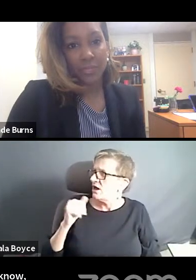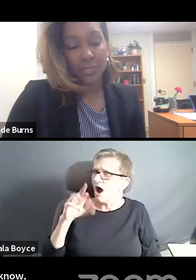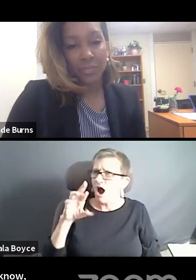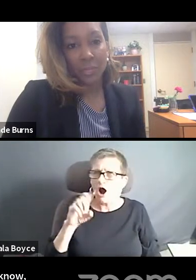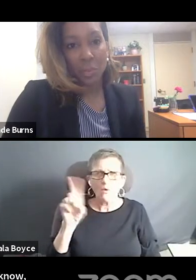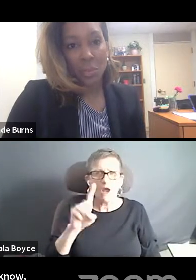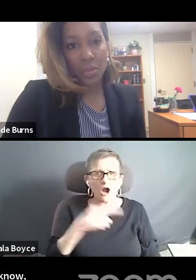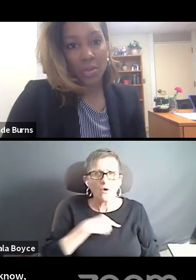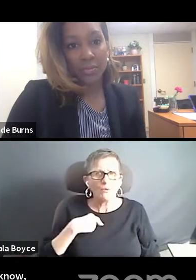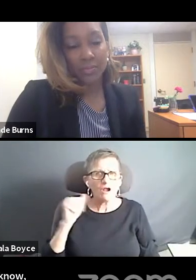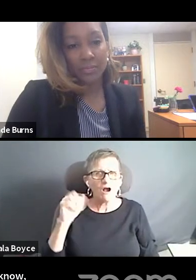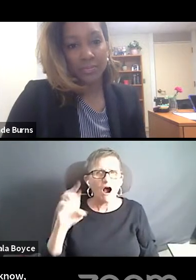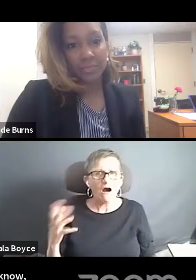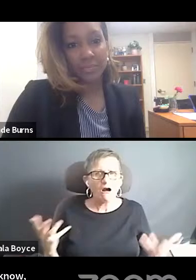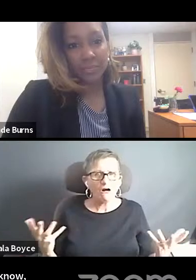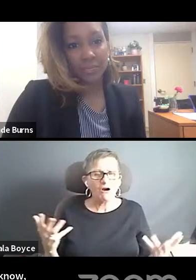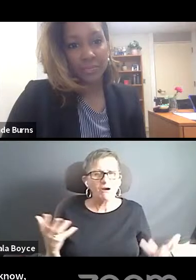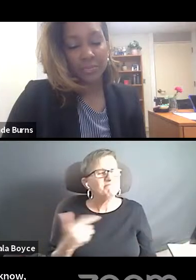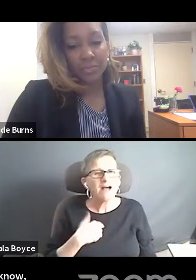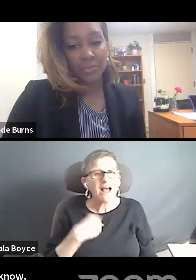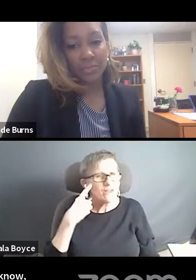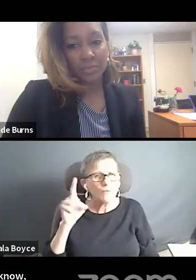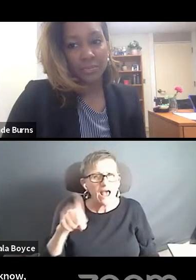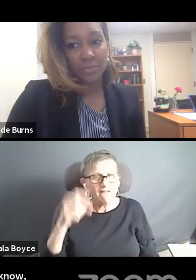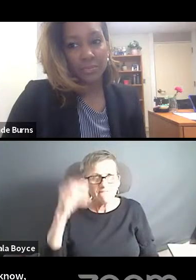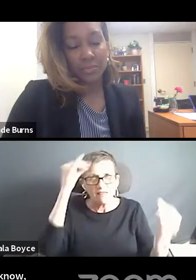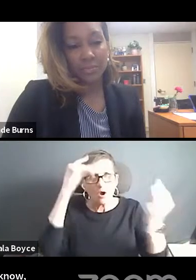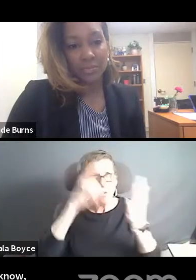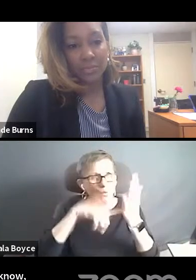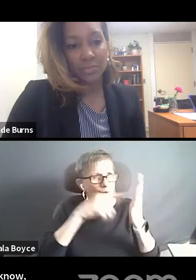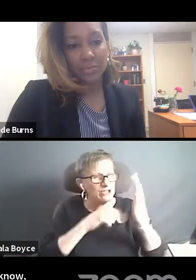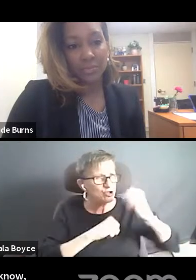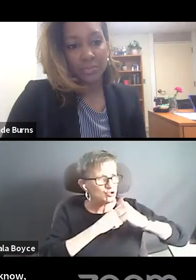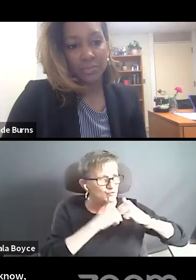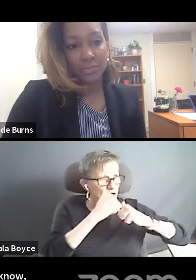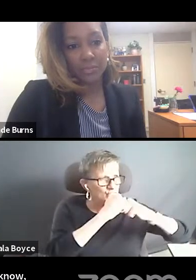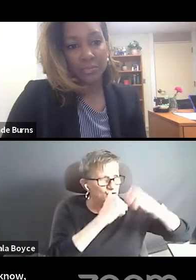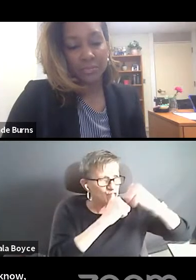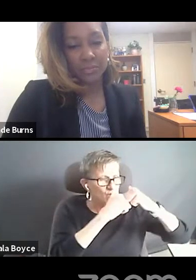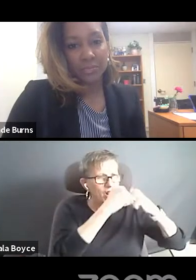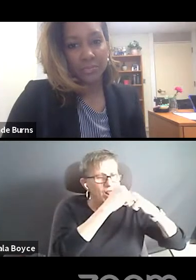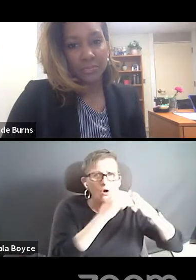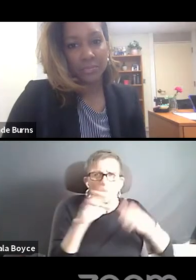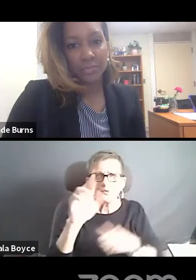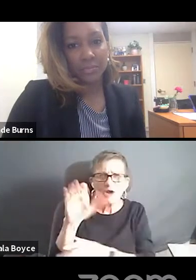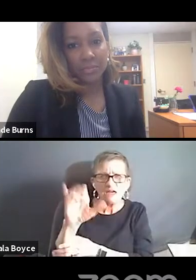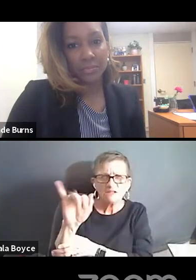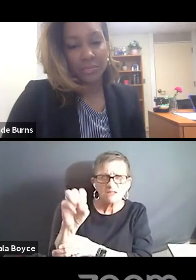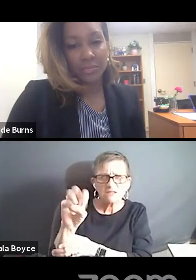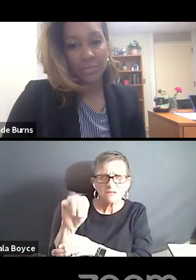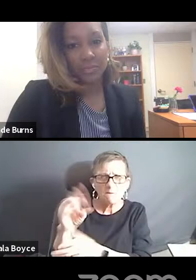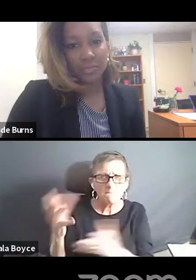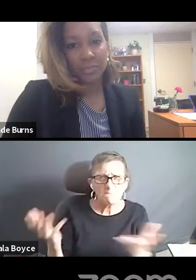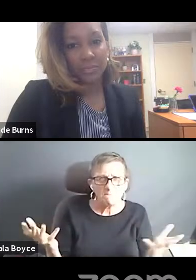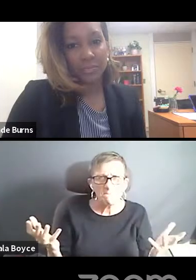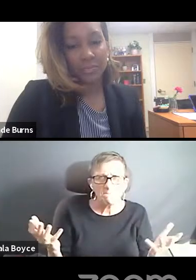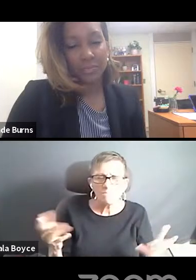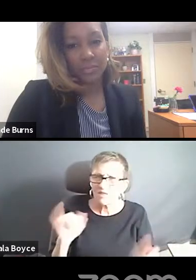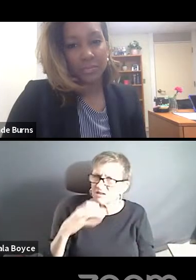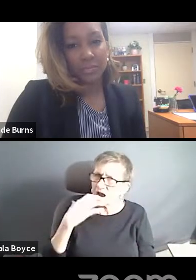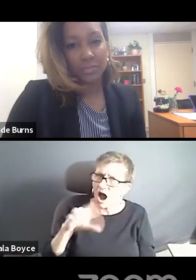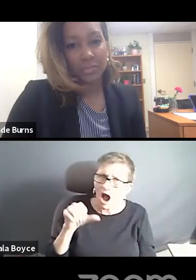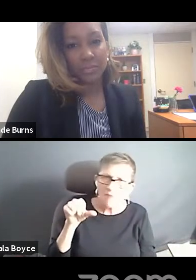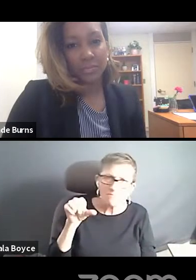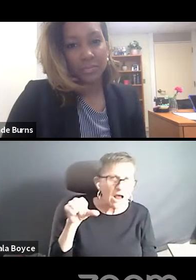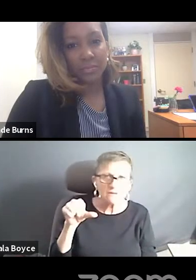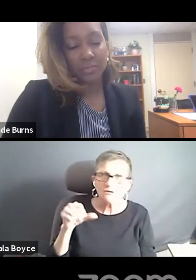I think you have to think about what is structural racism. That is a hot button word